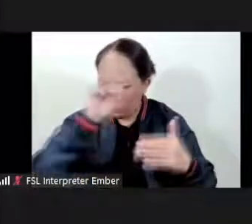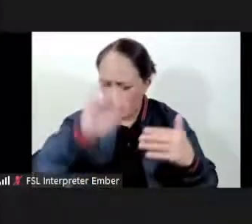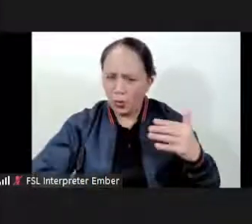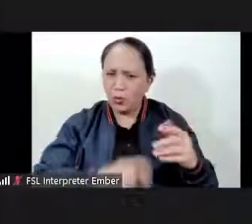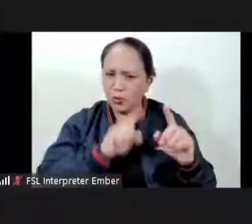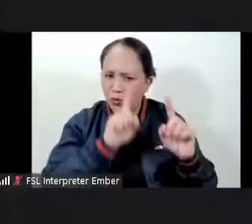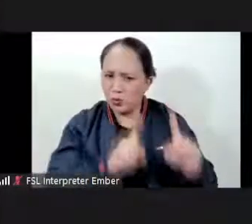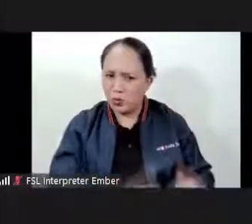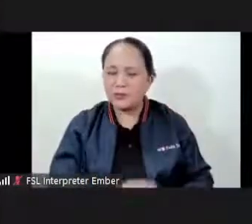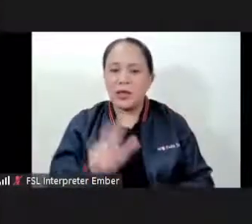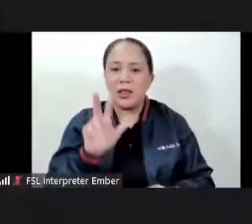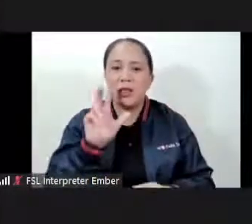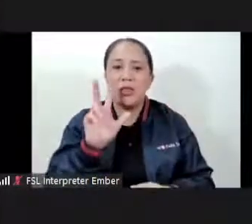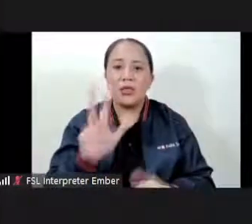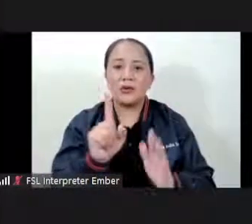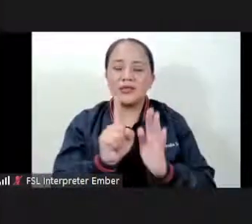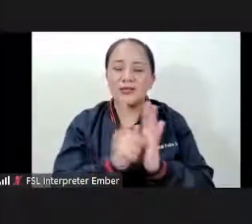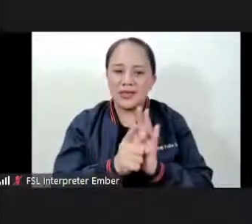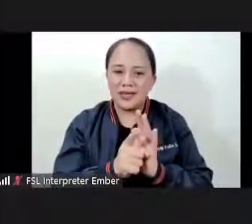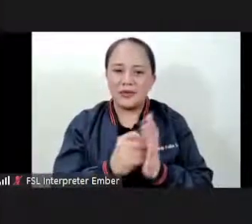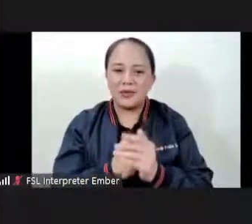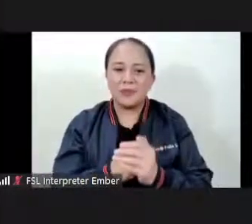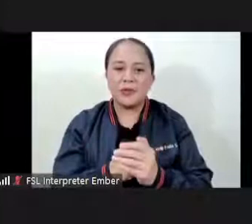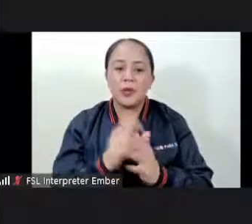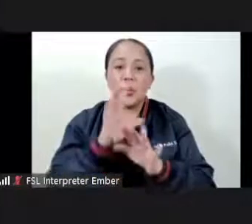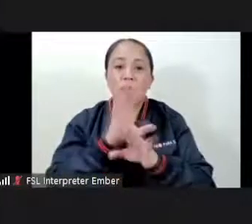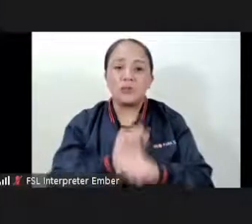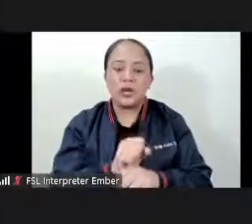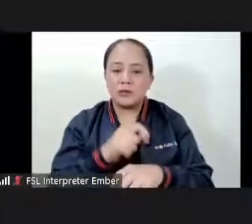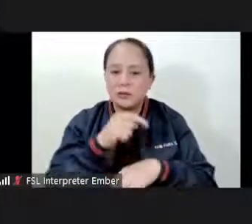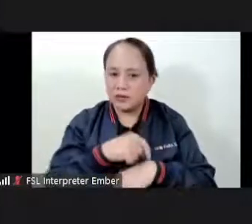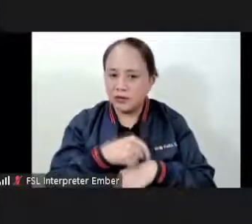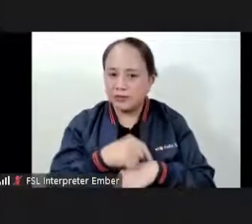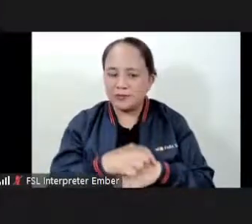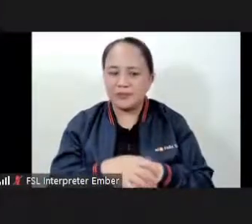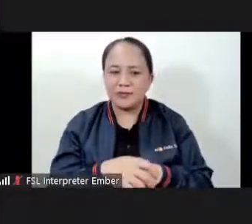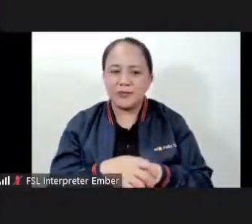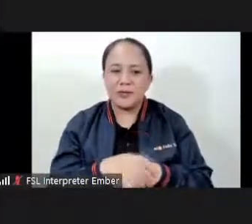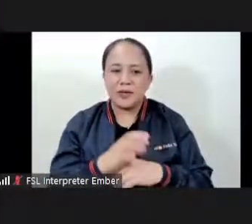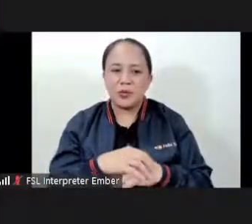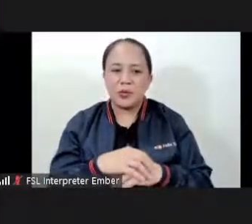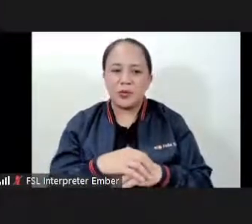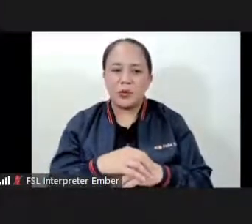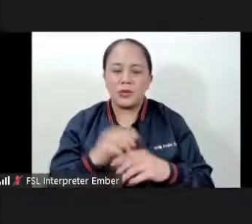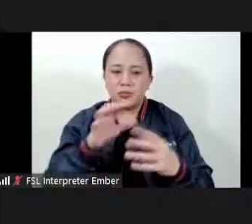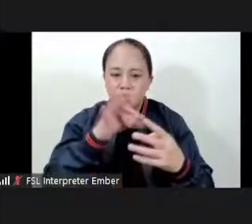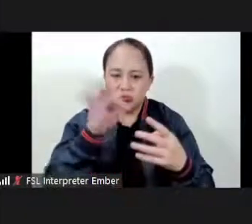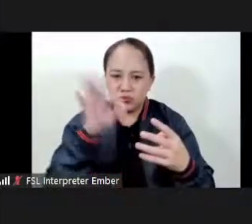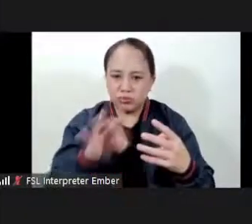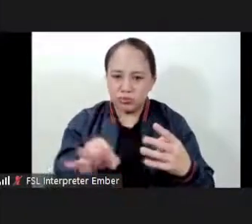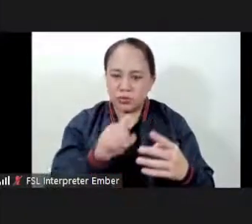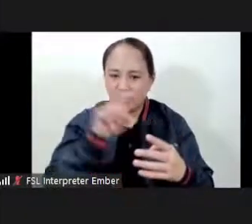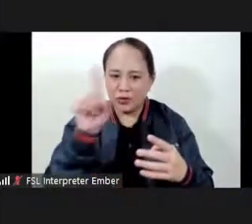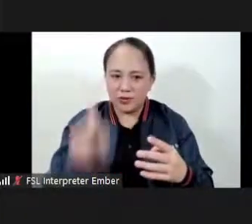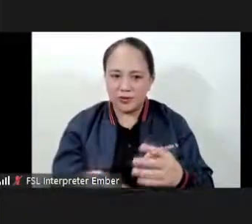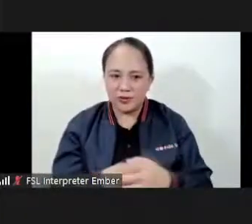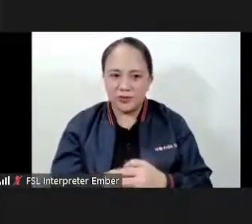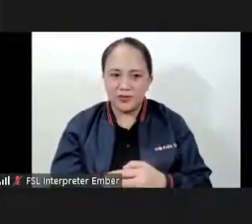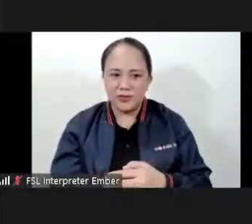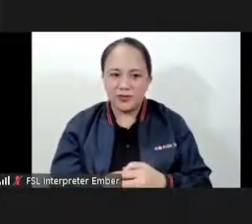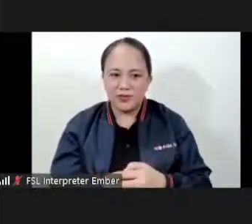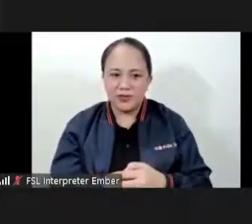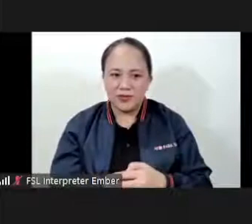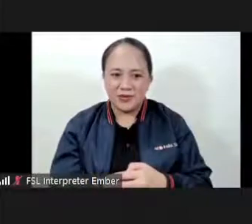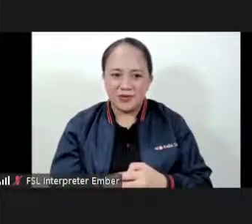30 seconds po yun, which is the usual time for a multiple choice questions. Promise po,